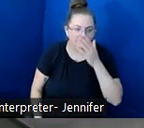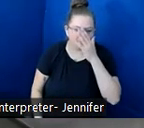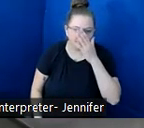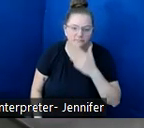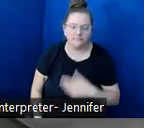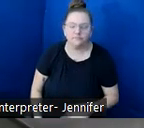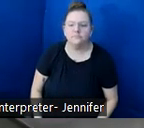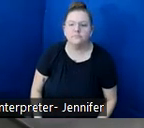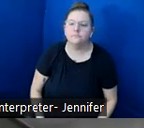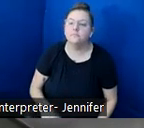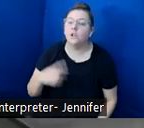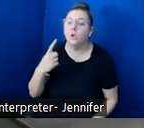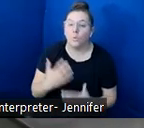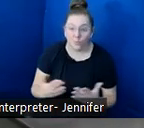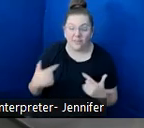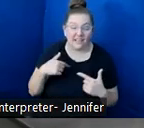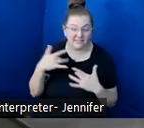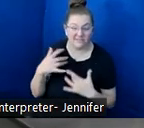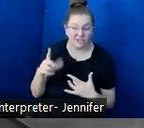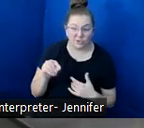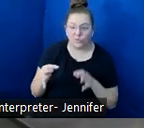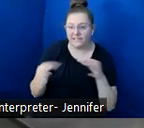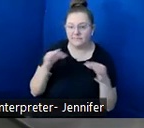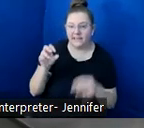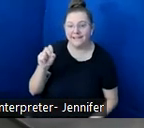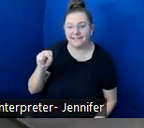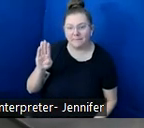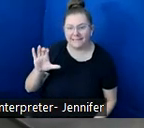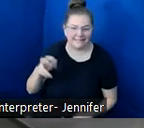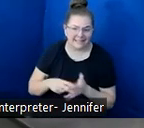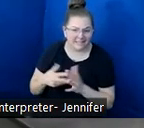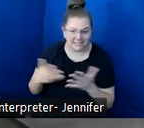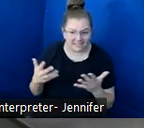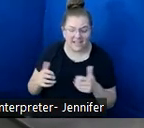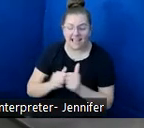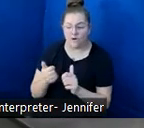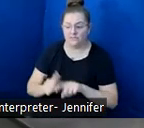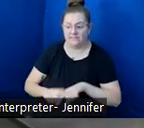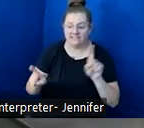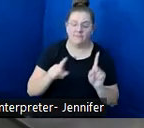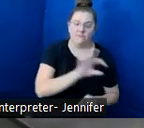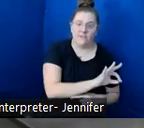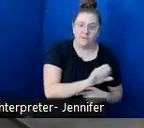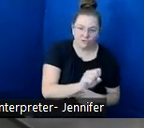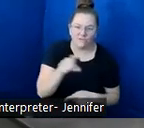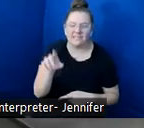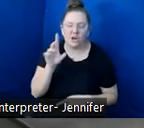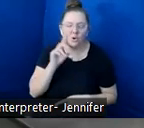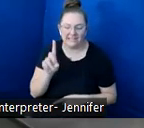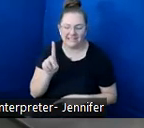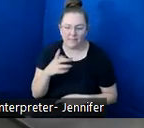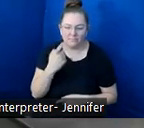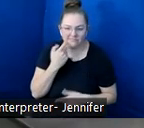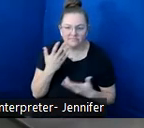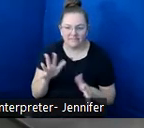of the things we will do is explain what SNBC is and how it differs from fee for service, as Deb was explaining a bit about